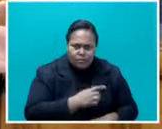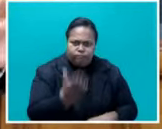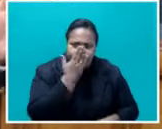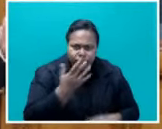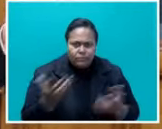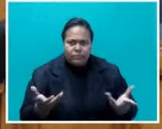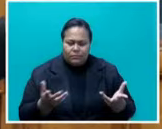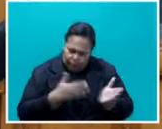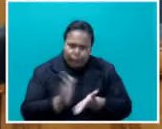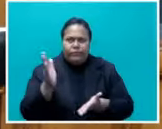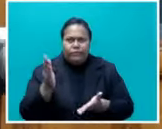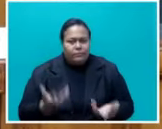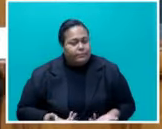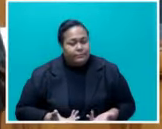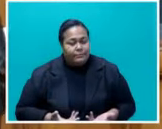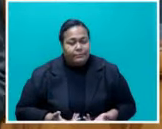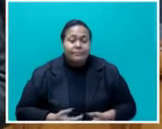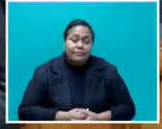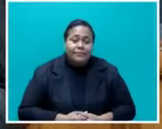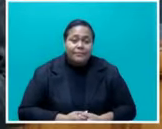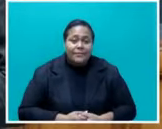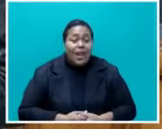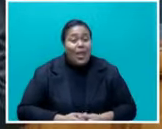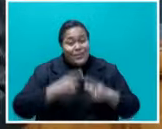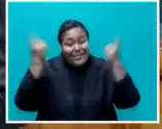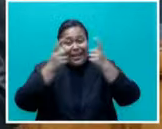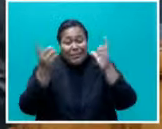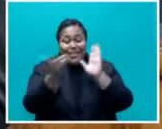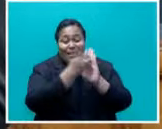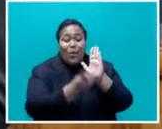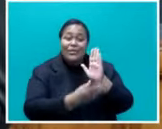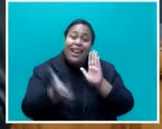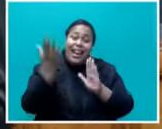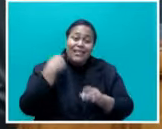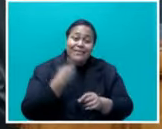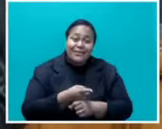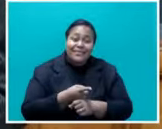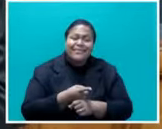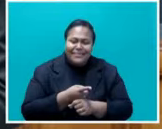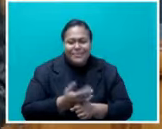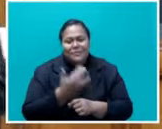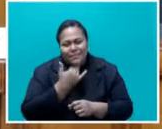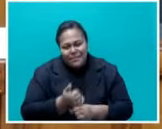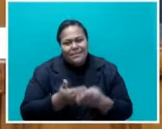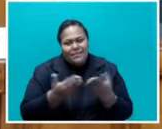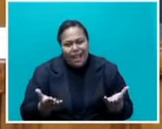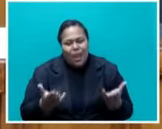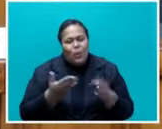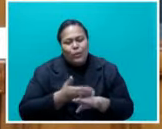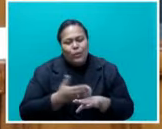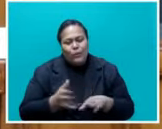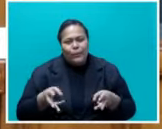let's turn our back to the celebration for democracy last week and set a new pathway for how we